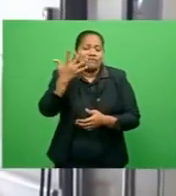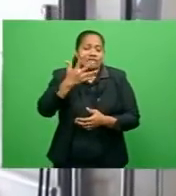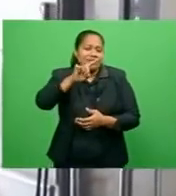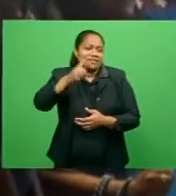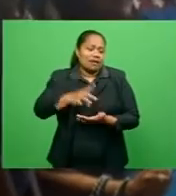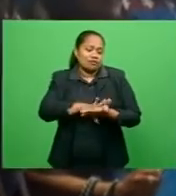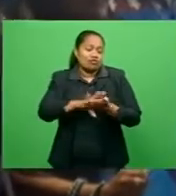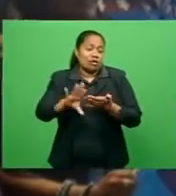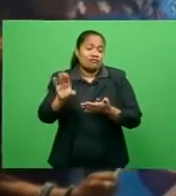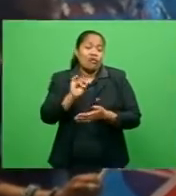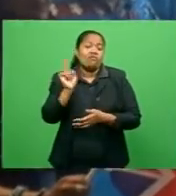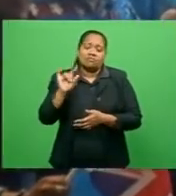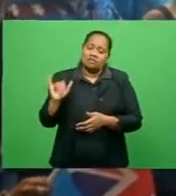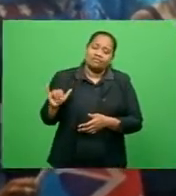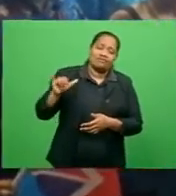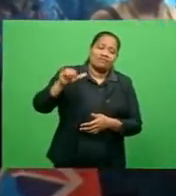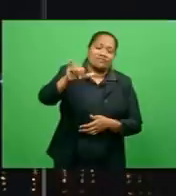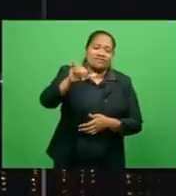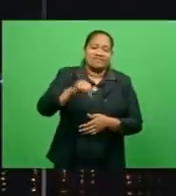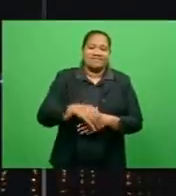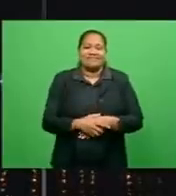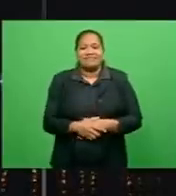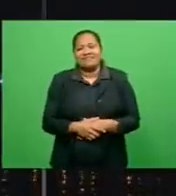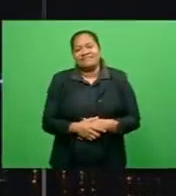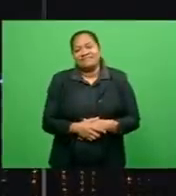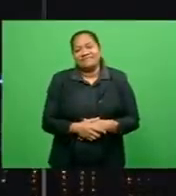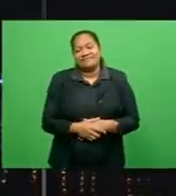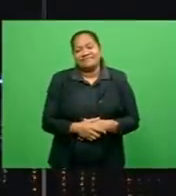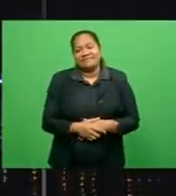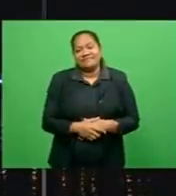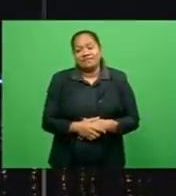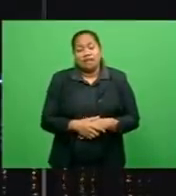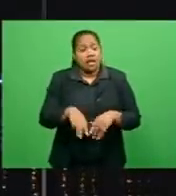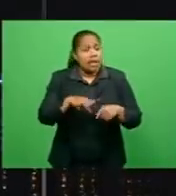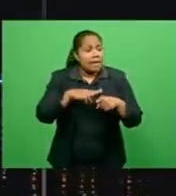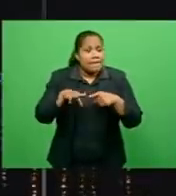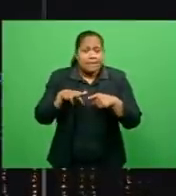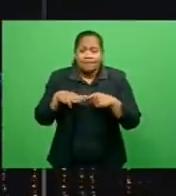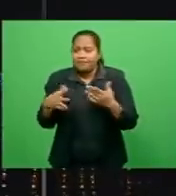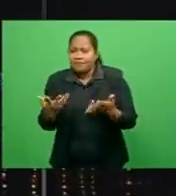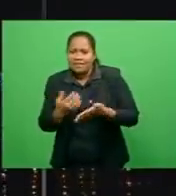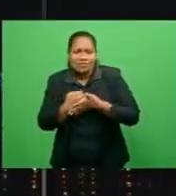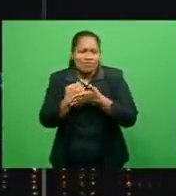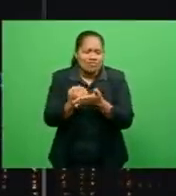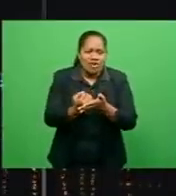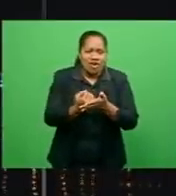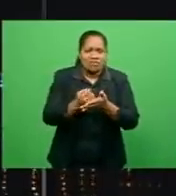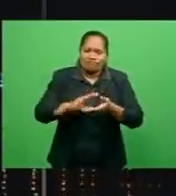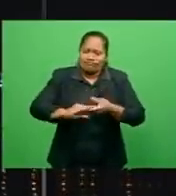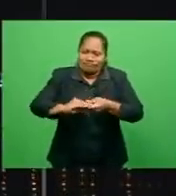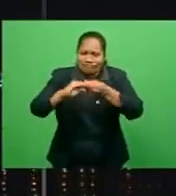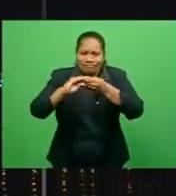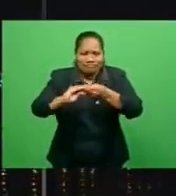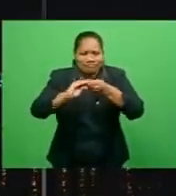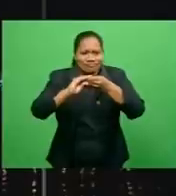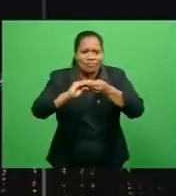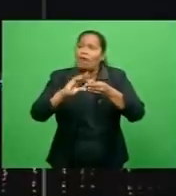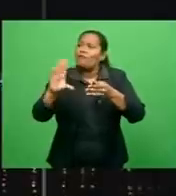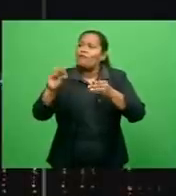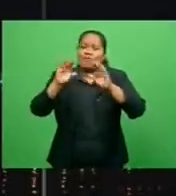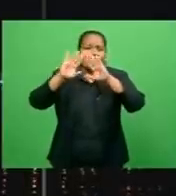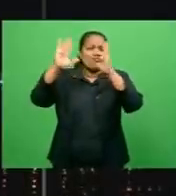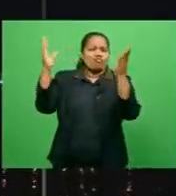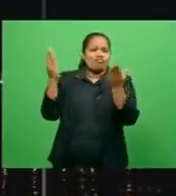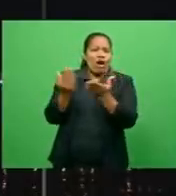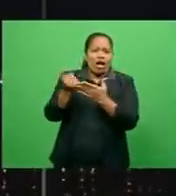Benina Rakotonga, FBC News. Messages of support and congratulations have poured in from around the world today.